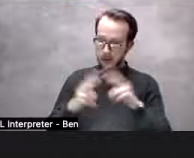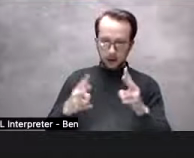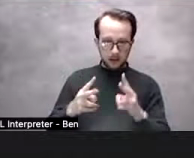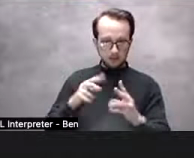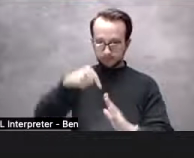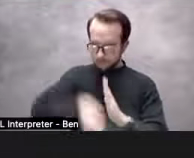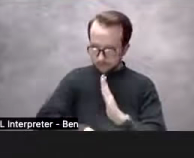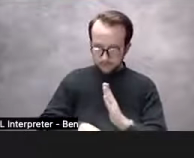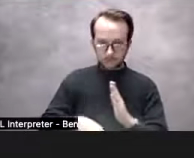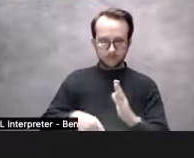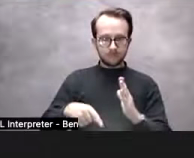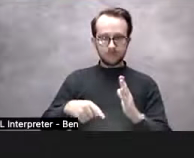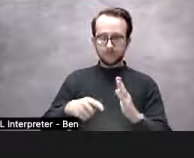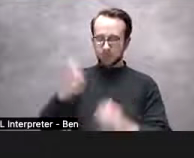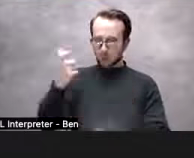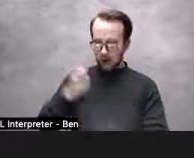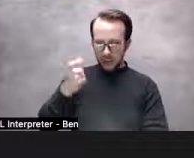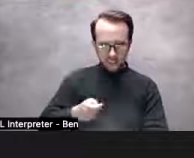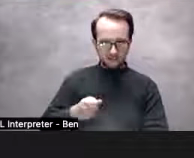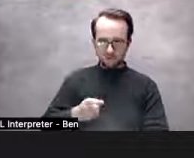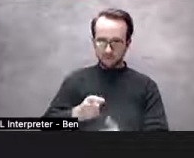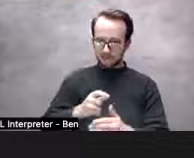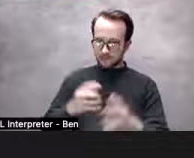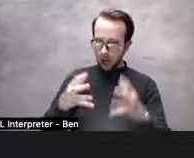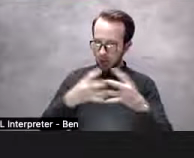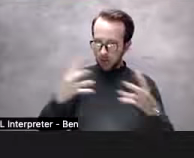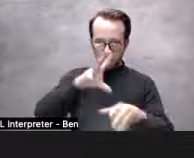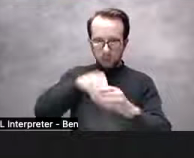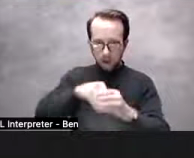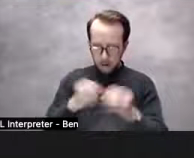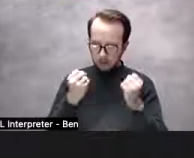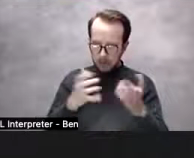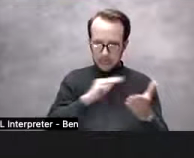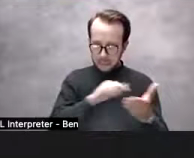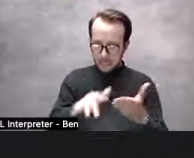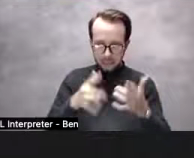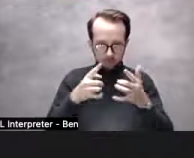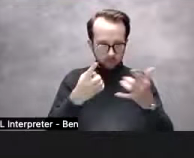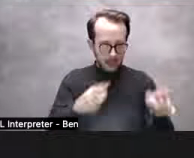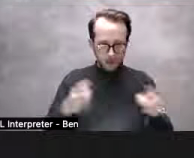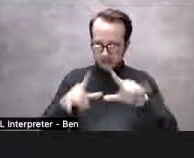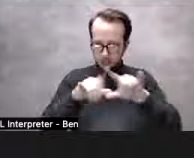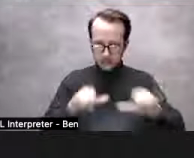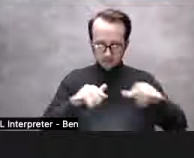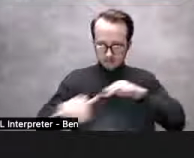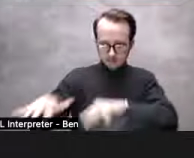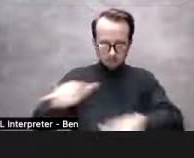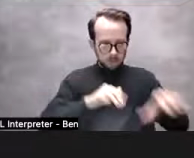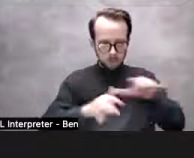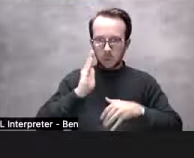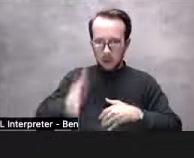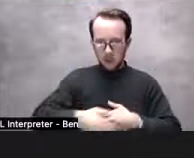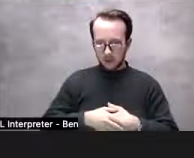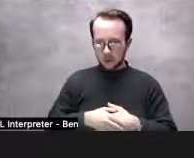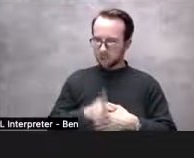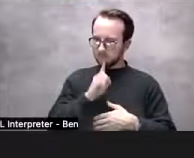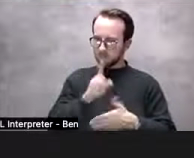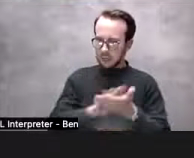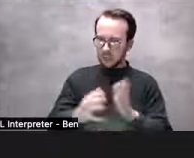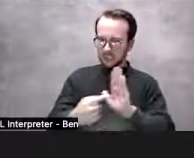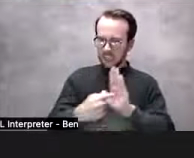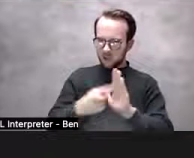mechanistic grant, a lot of studies that are going to be going on here. So really nice example, I think, of an R01 type of